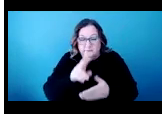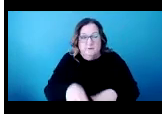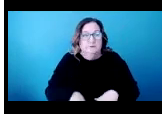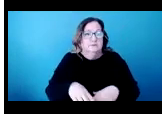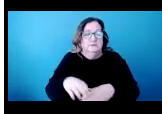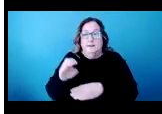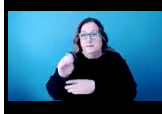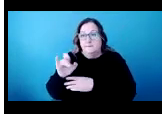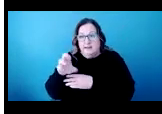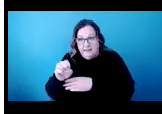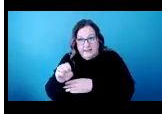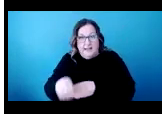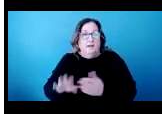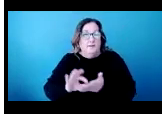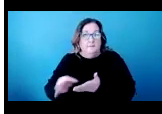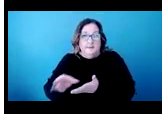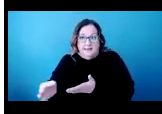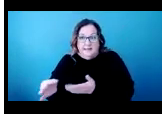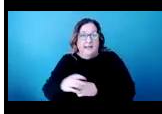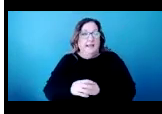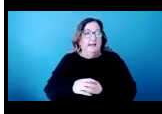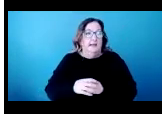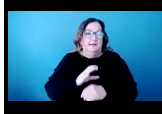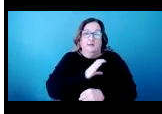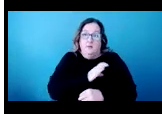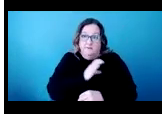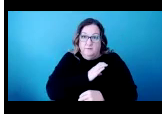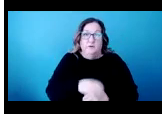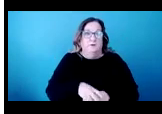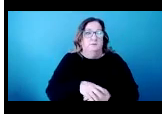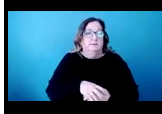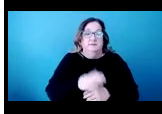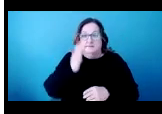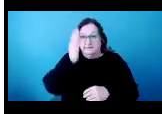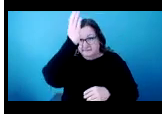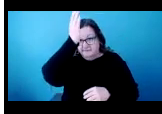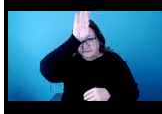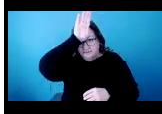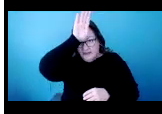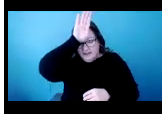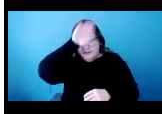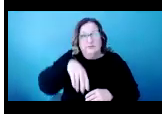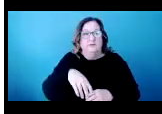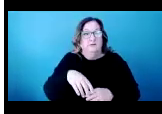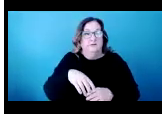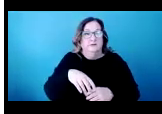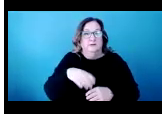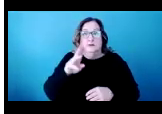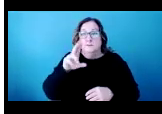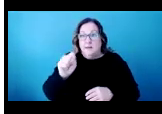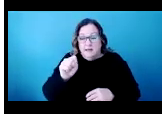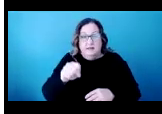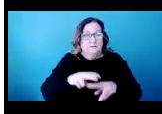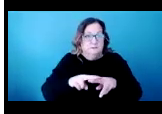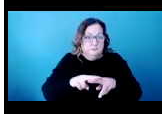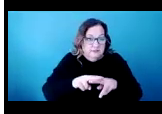Medicare, other social services, law enforcement, fire department, transportation, all sorts of